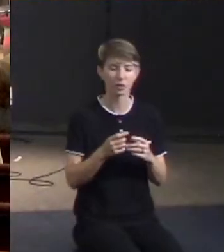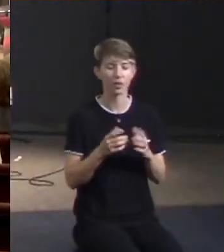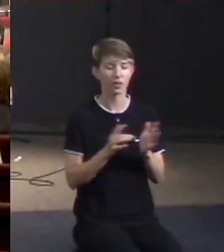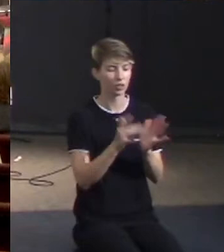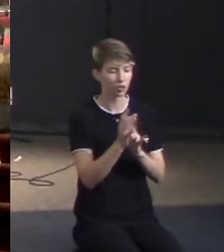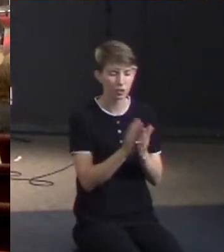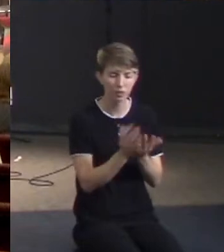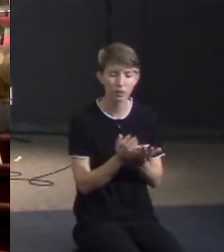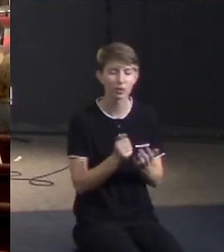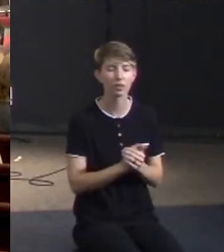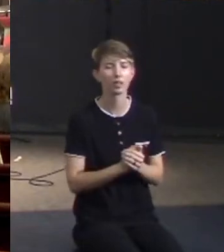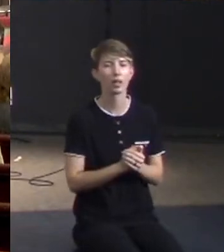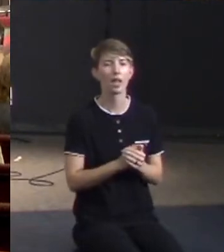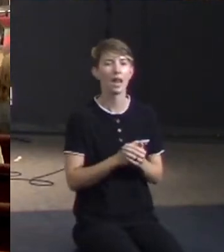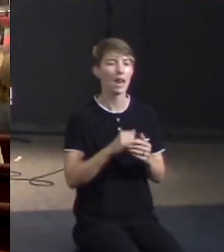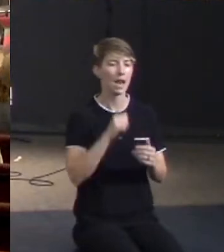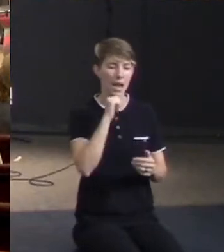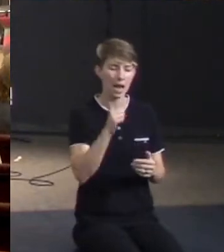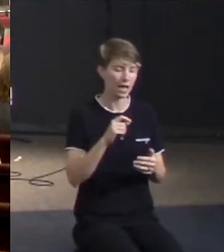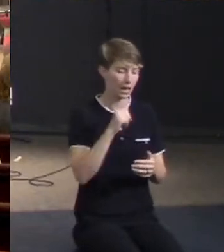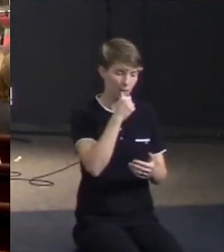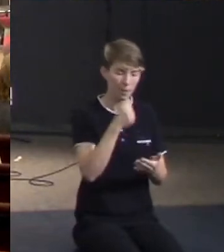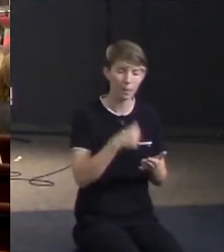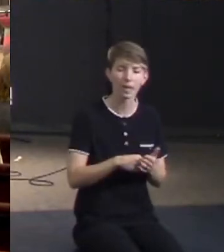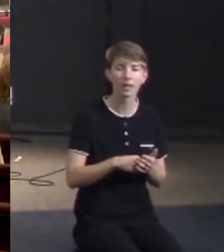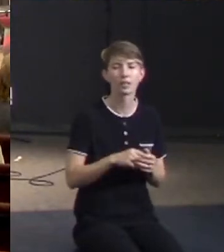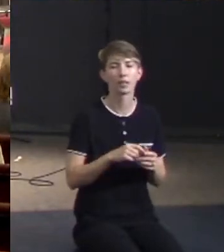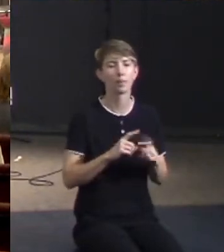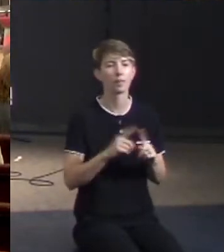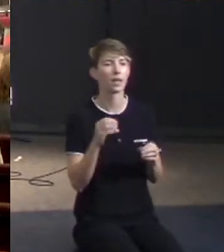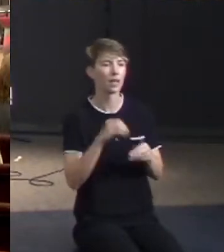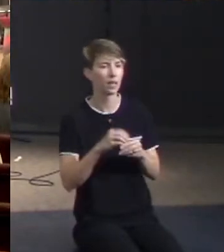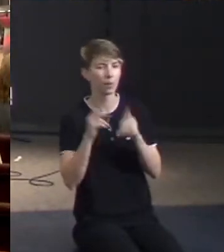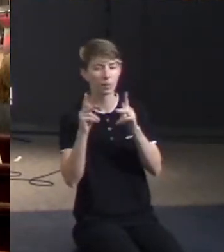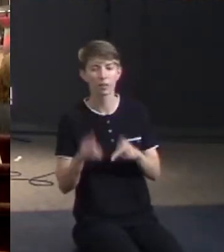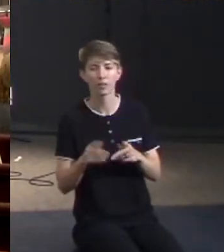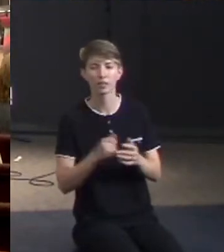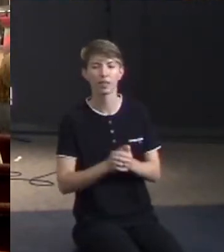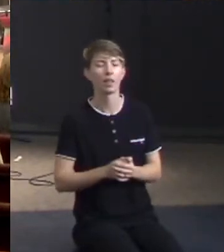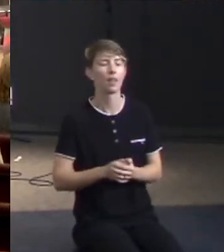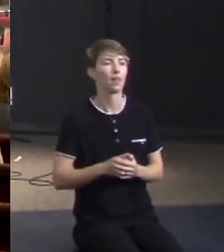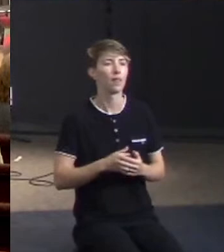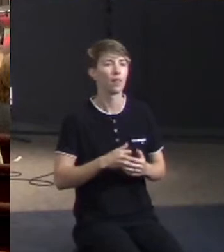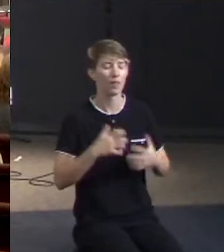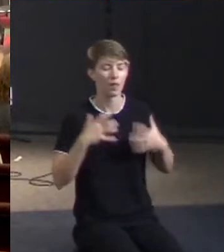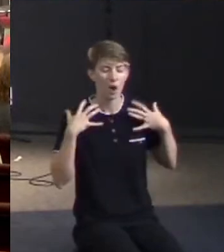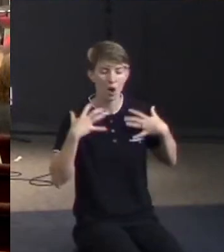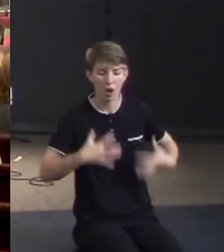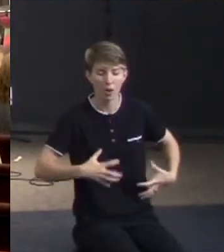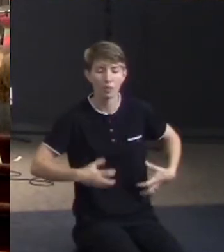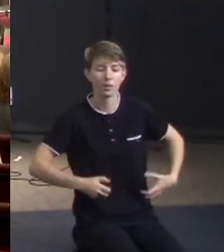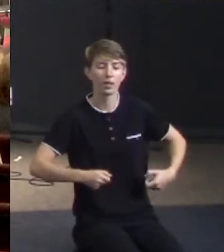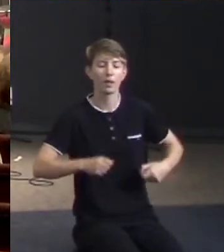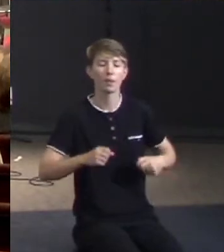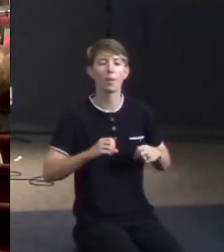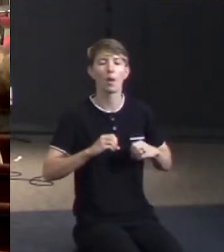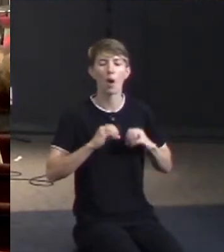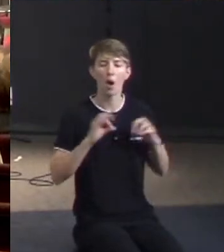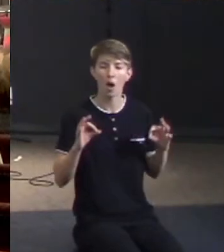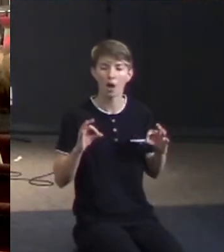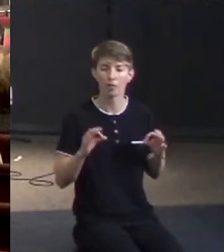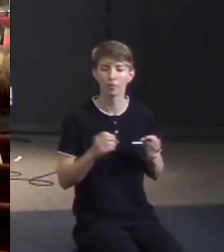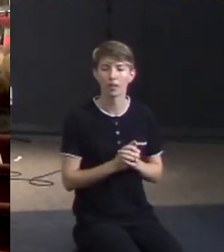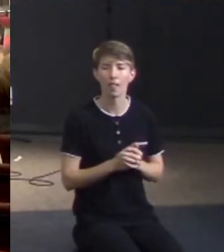person, man, the armor came off. And brothers and sisters, that's what it needs to be like in here. That's